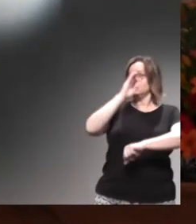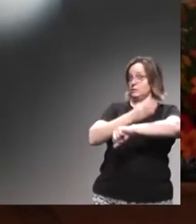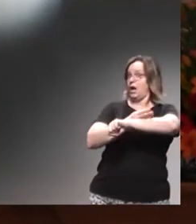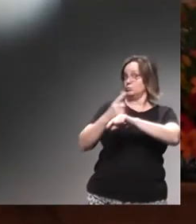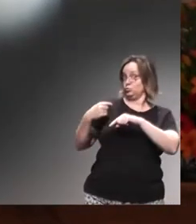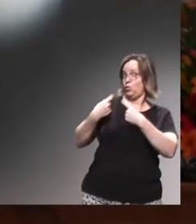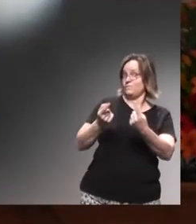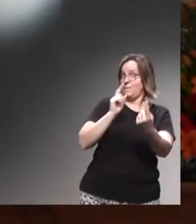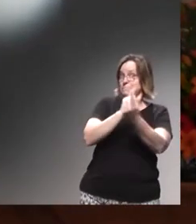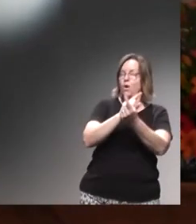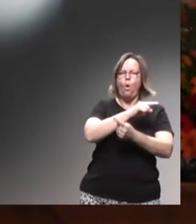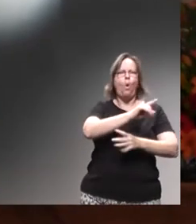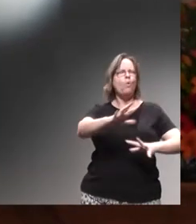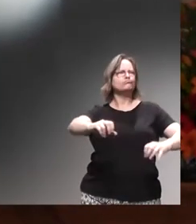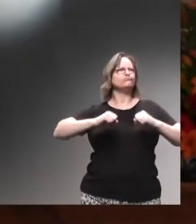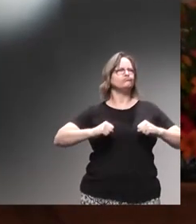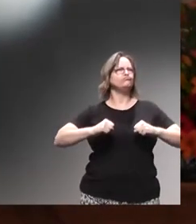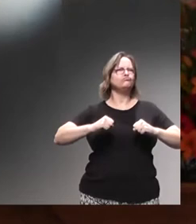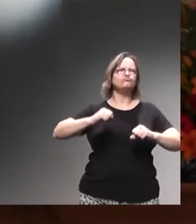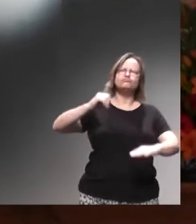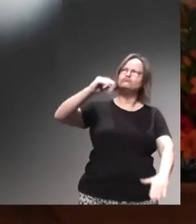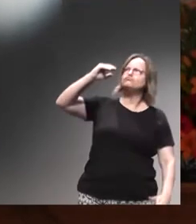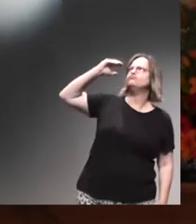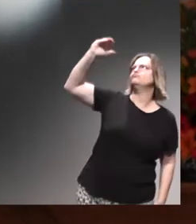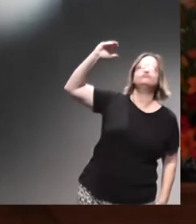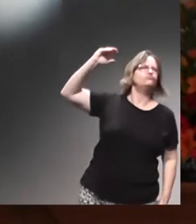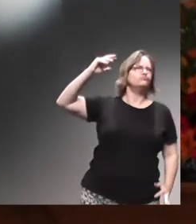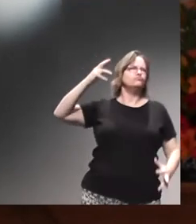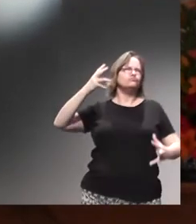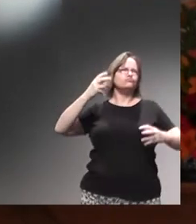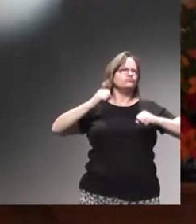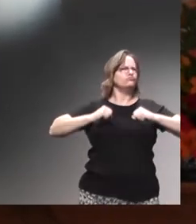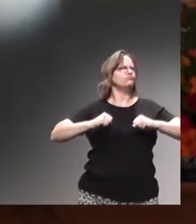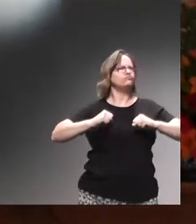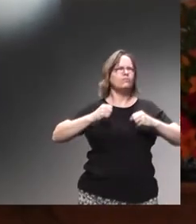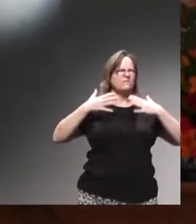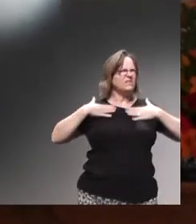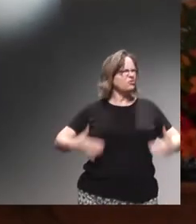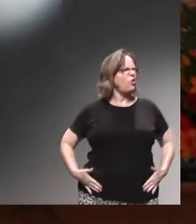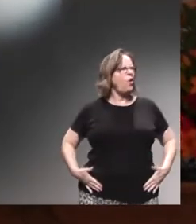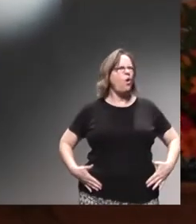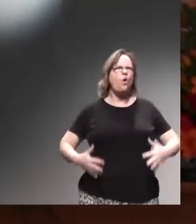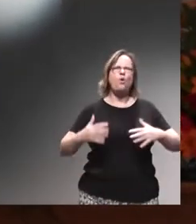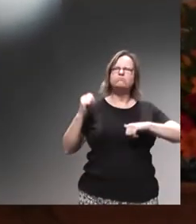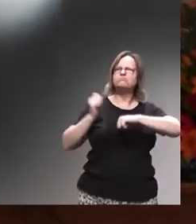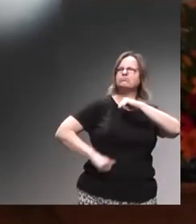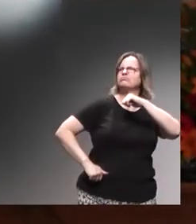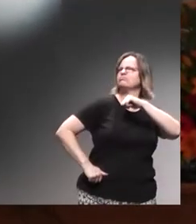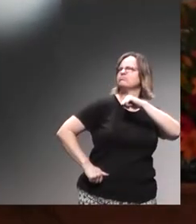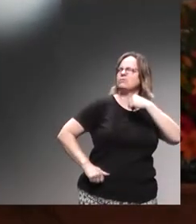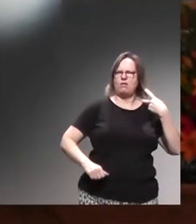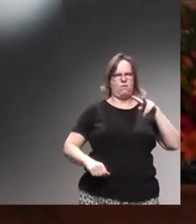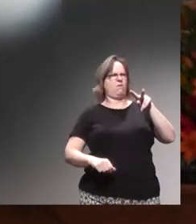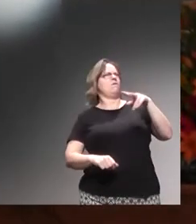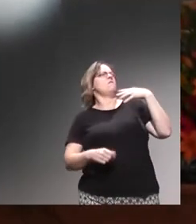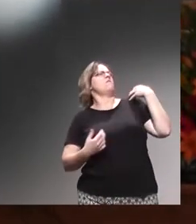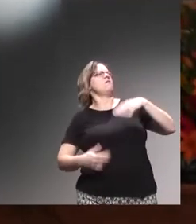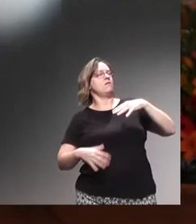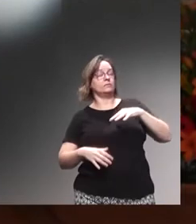strong man, he's wise and would be a wonderful leader. And with each meeting, God speaks through Samuel and